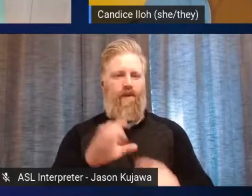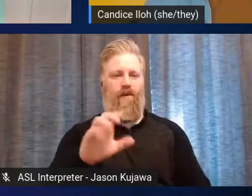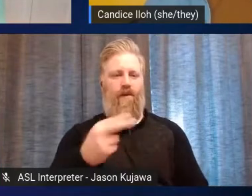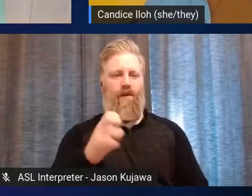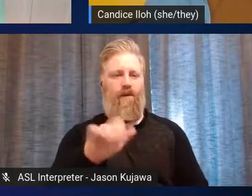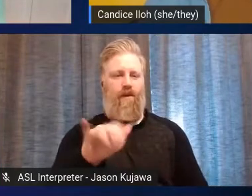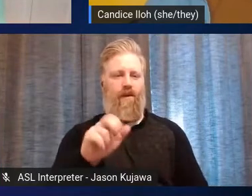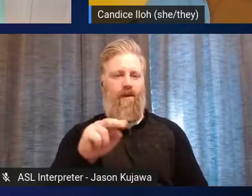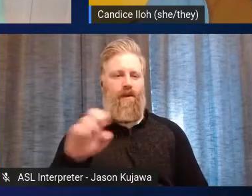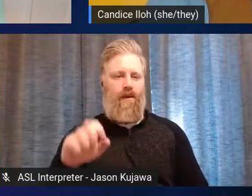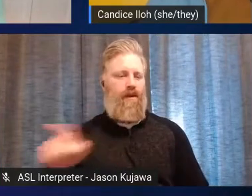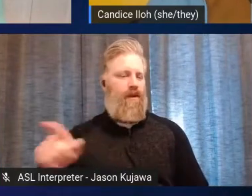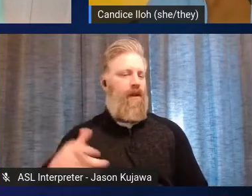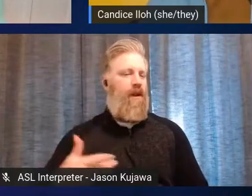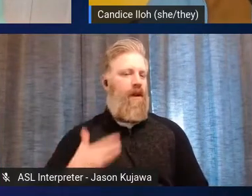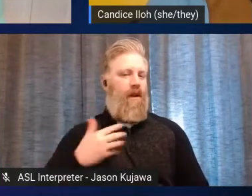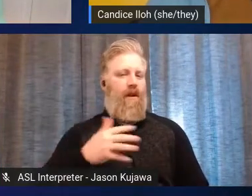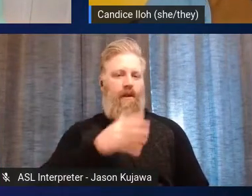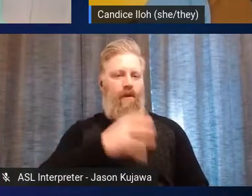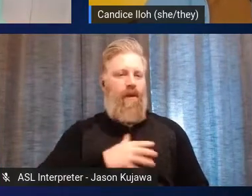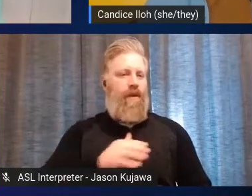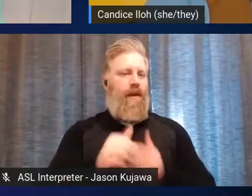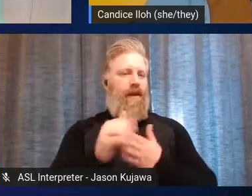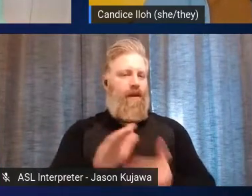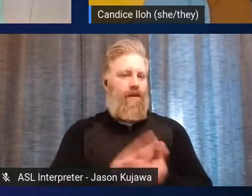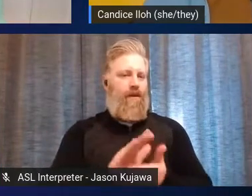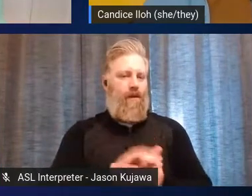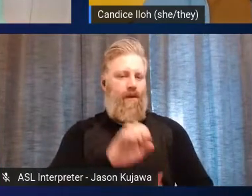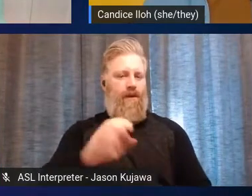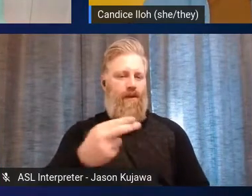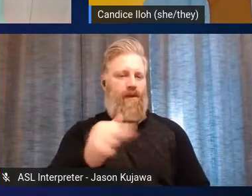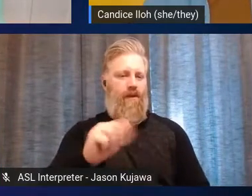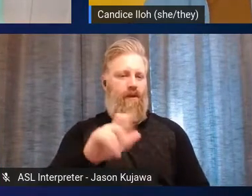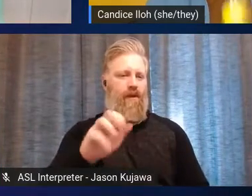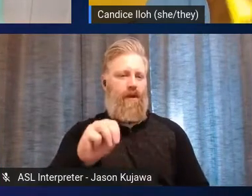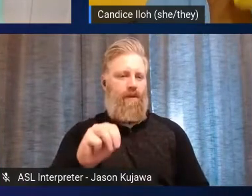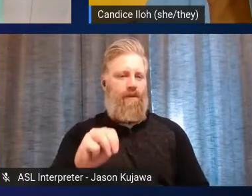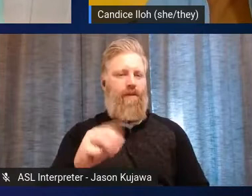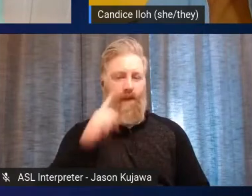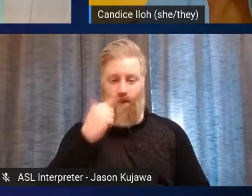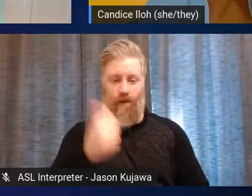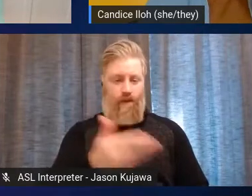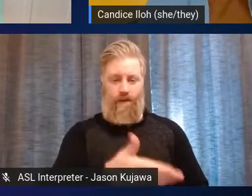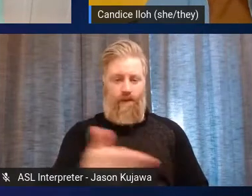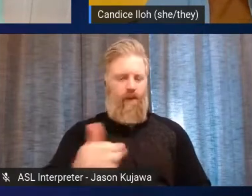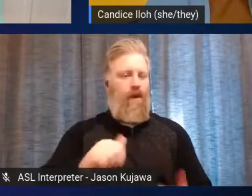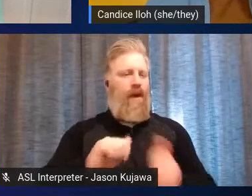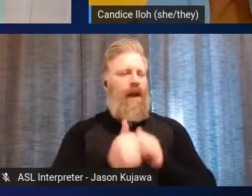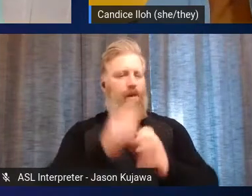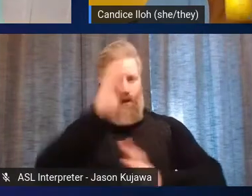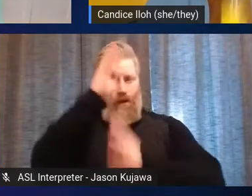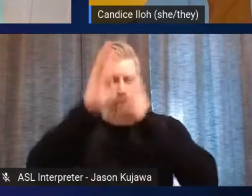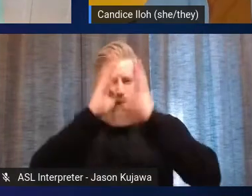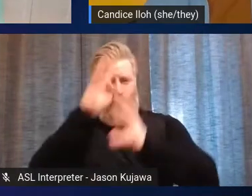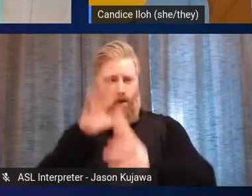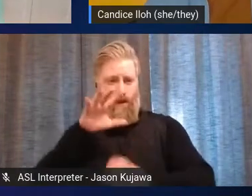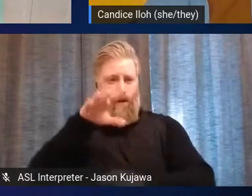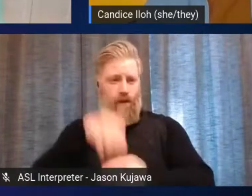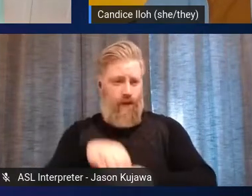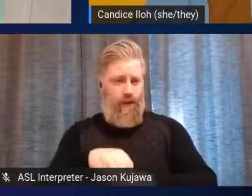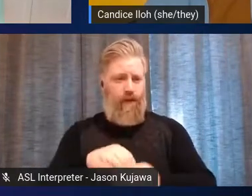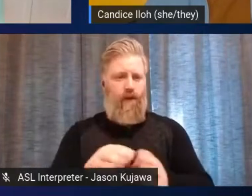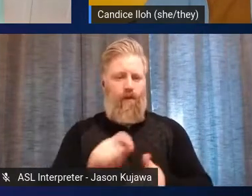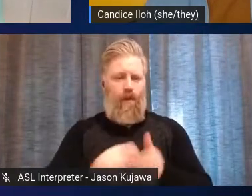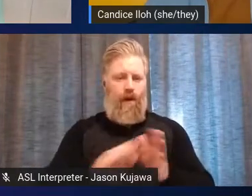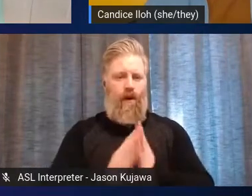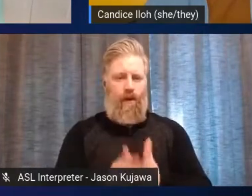at the Young Women's Leadership School in East Harlem for everyone. How does creativity come into play when writing a book with a personal connection to